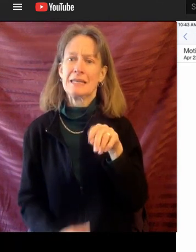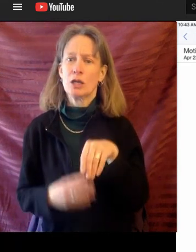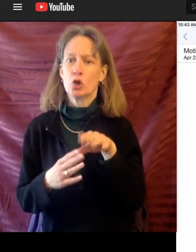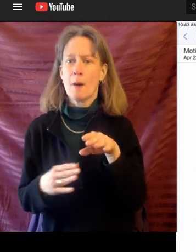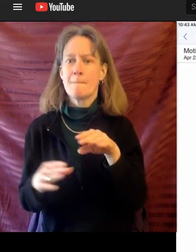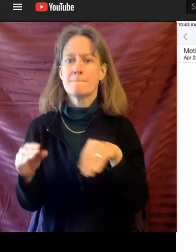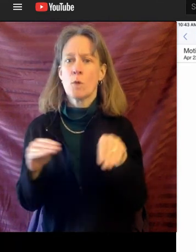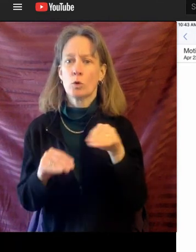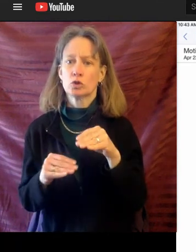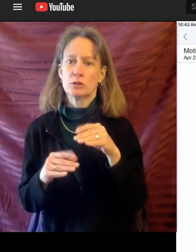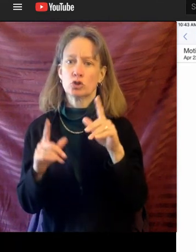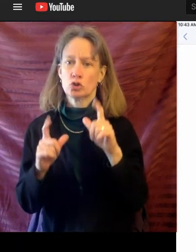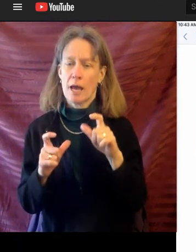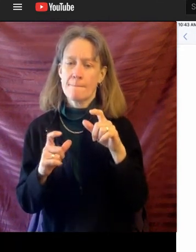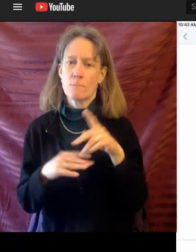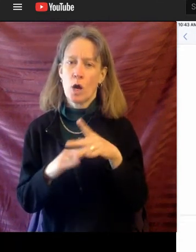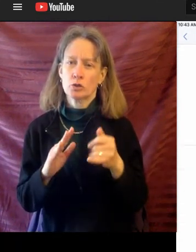you took before.